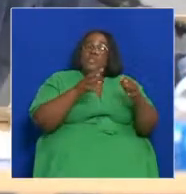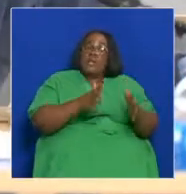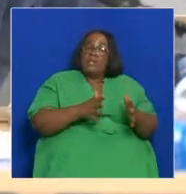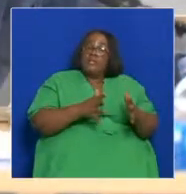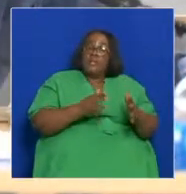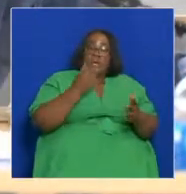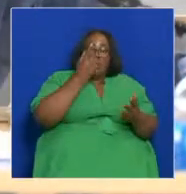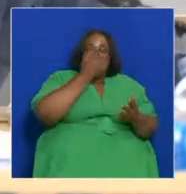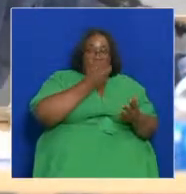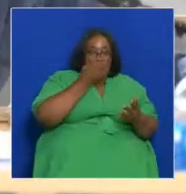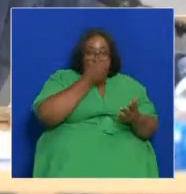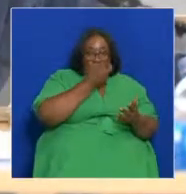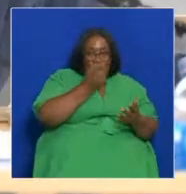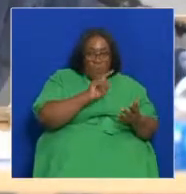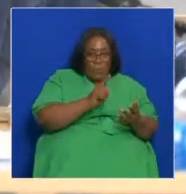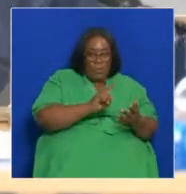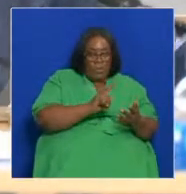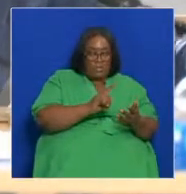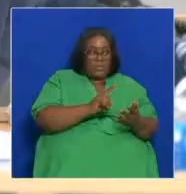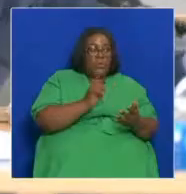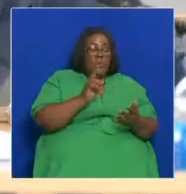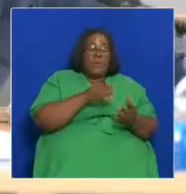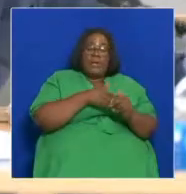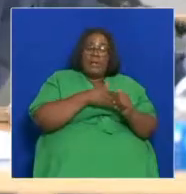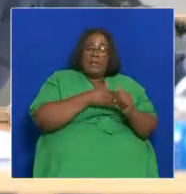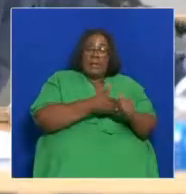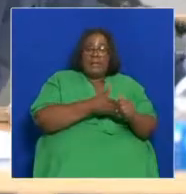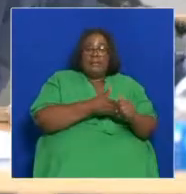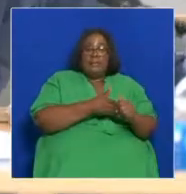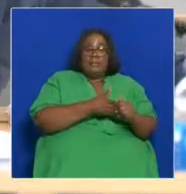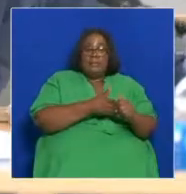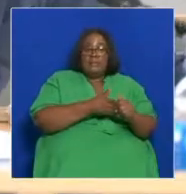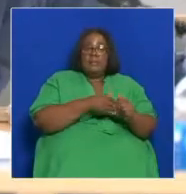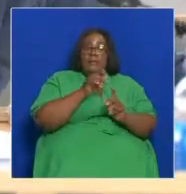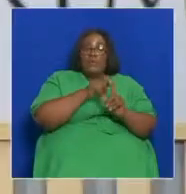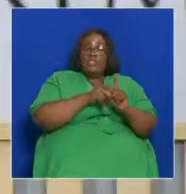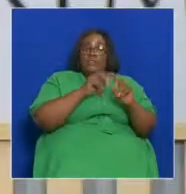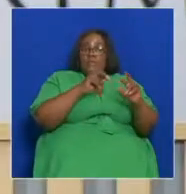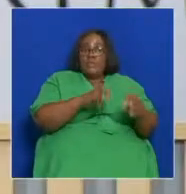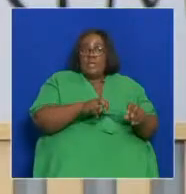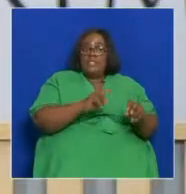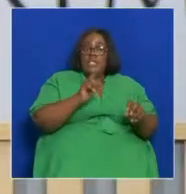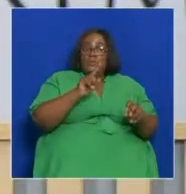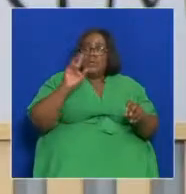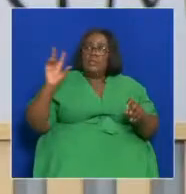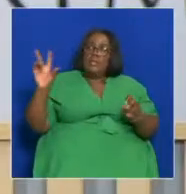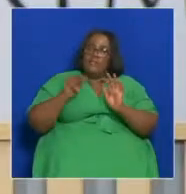guides the investigating officer is in fact that affidavit.